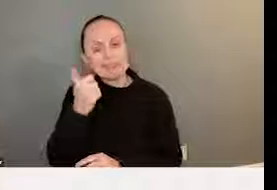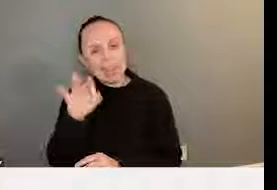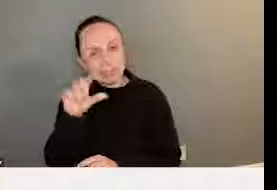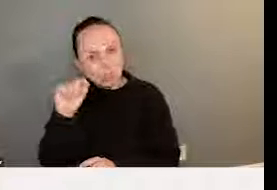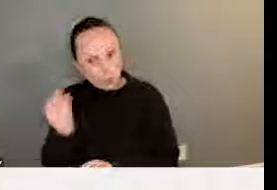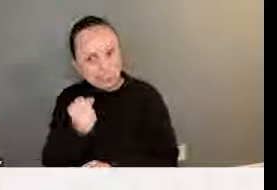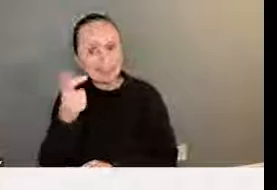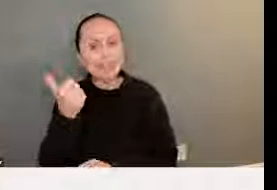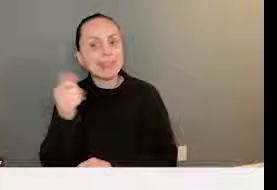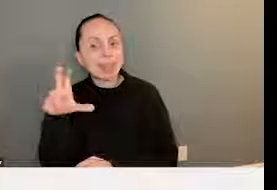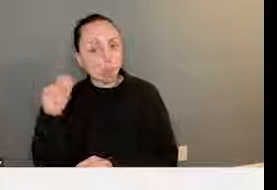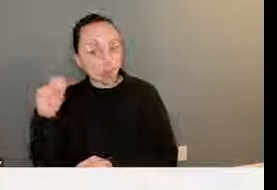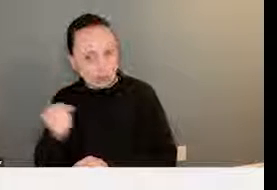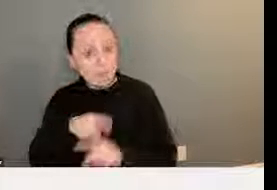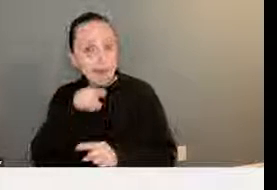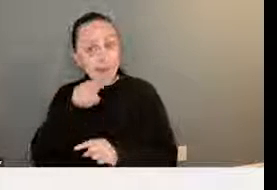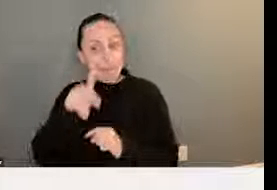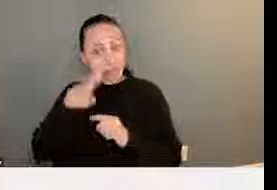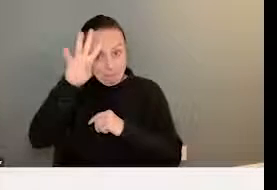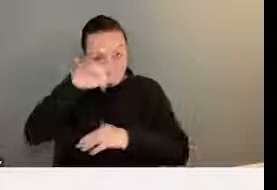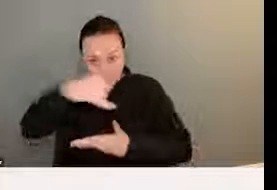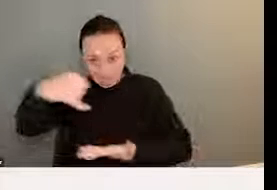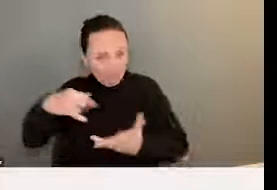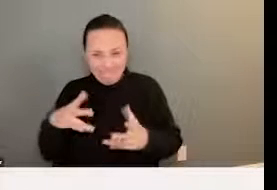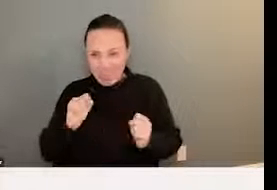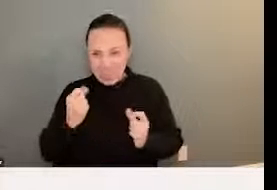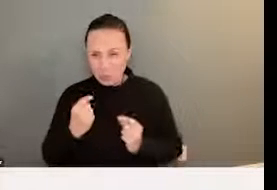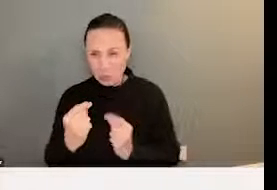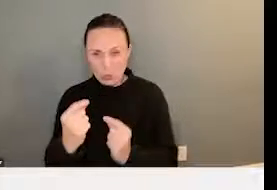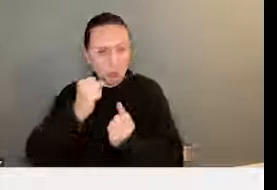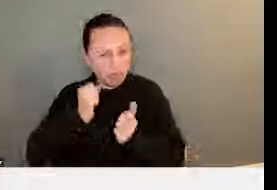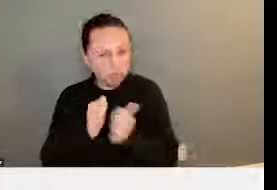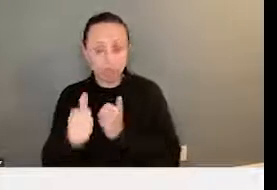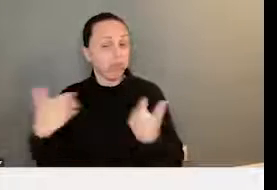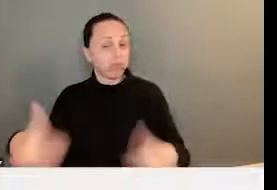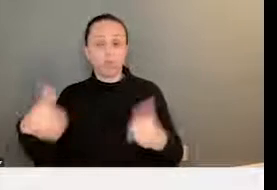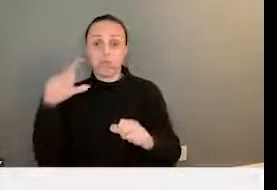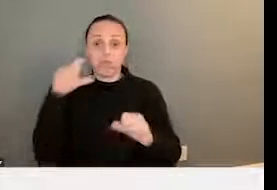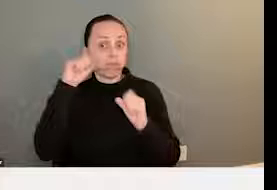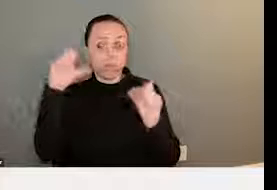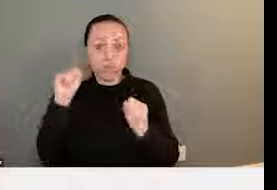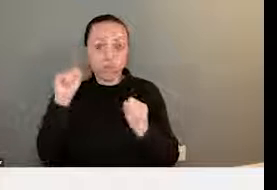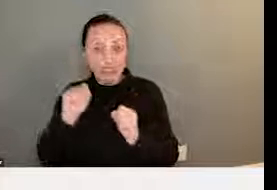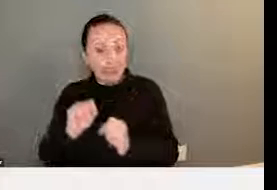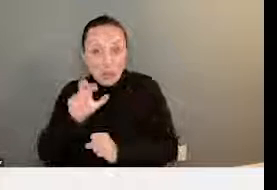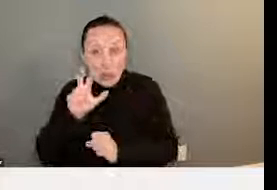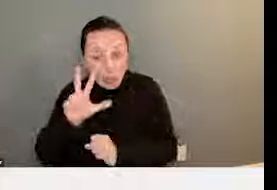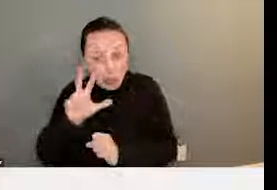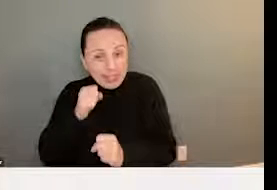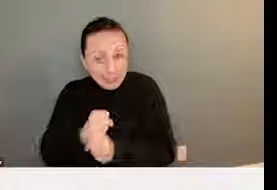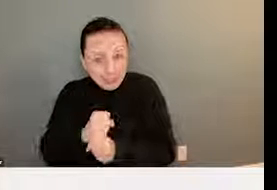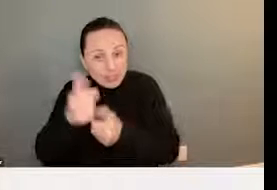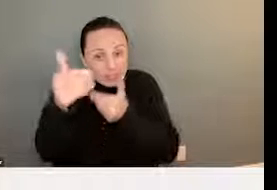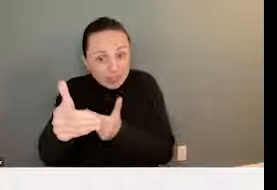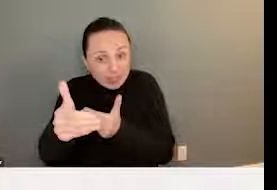when these maps were created, they did it so fast, it broke your neck. Literally in 3 years,